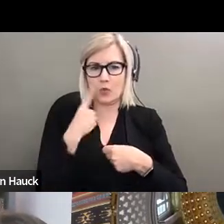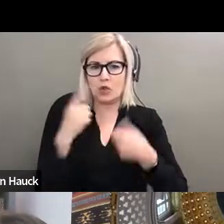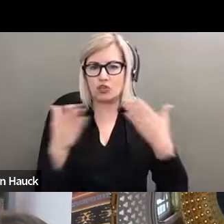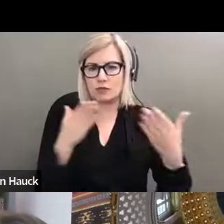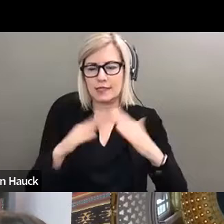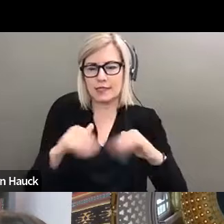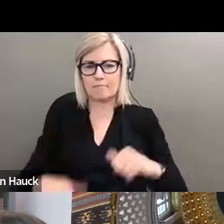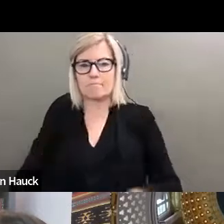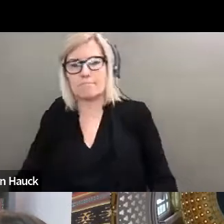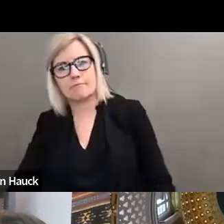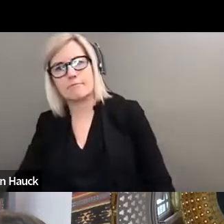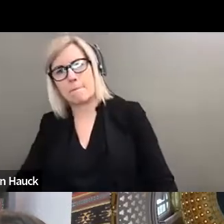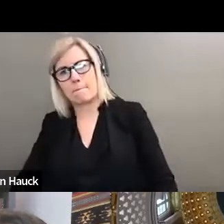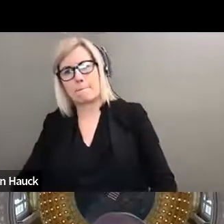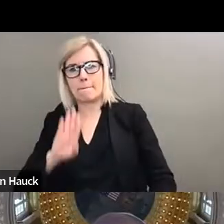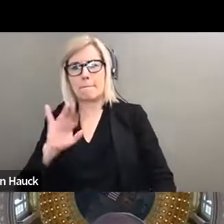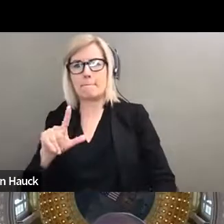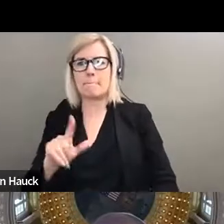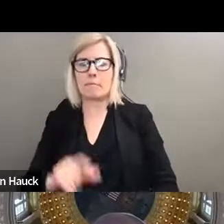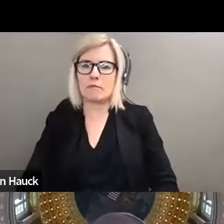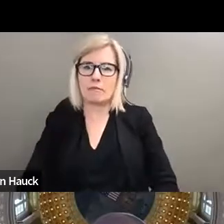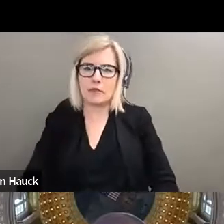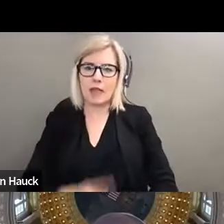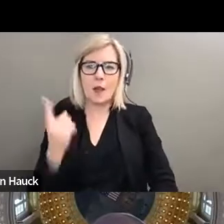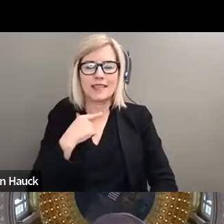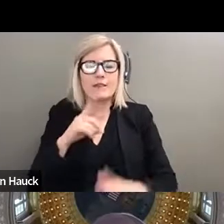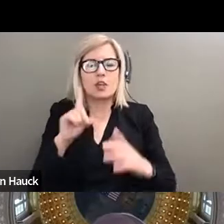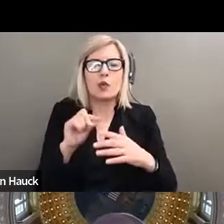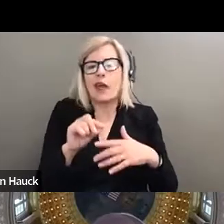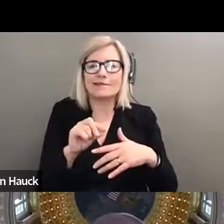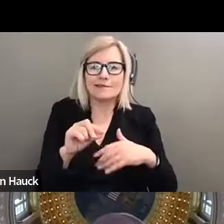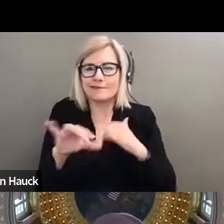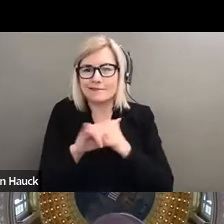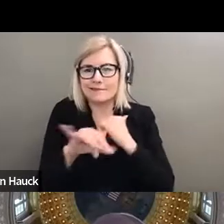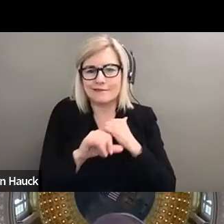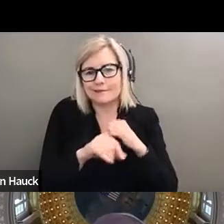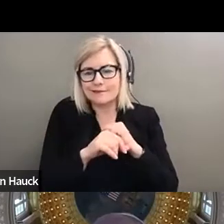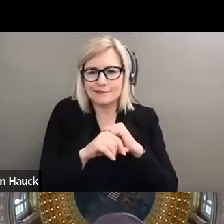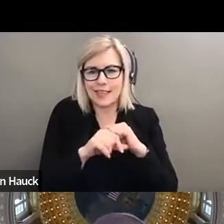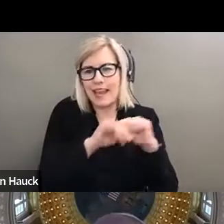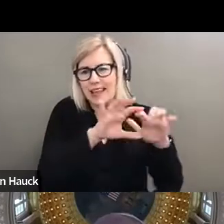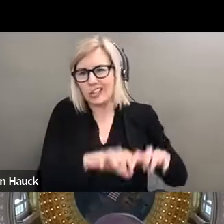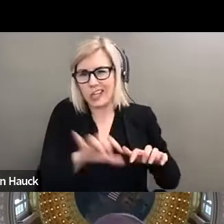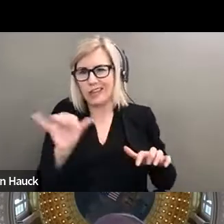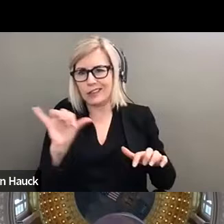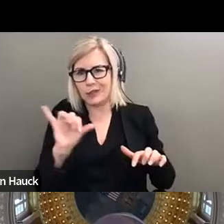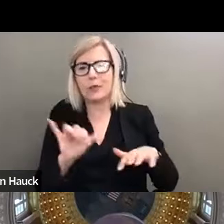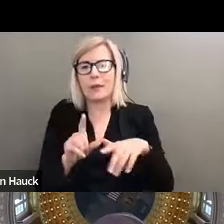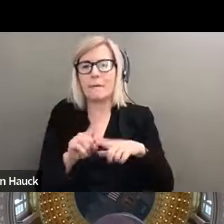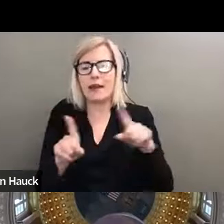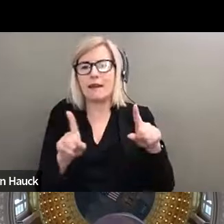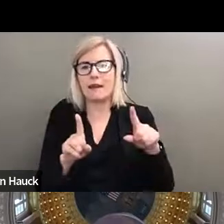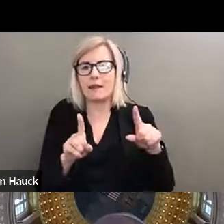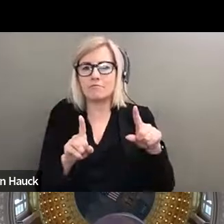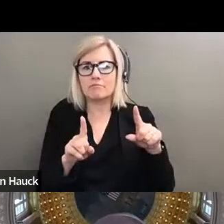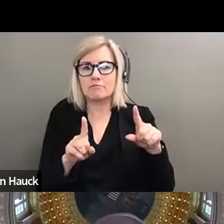system. Amy, I always feel like I have to do that shameless plug of, and I kind of put it in the chat too, to remind people that though